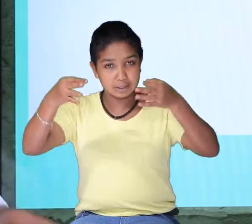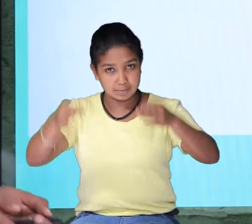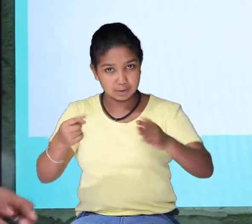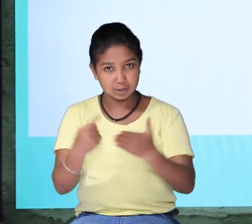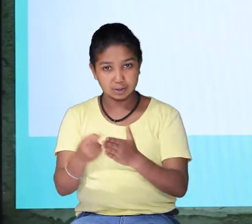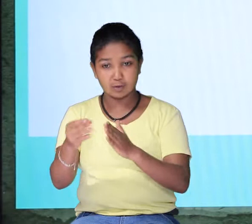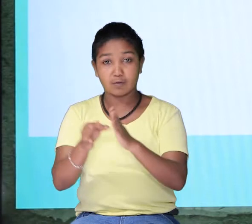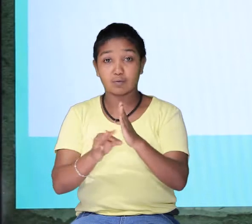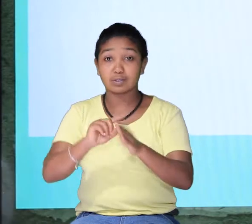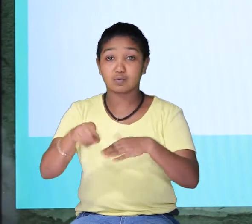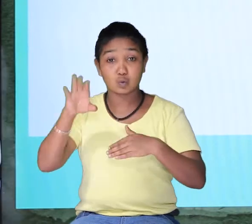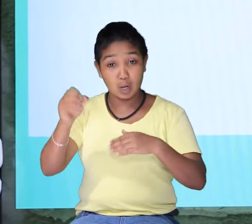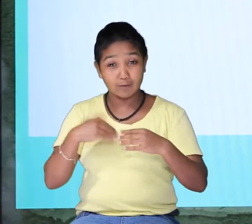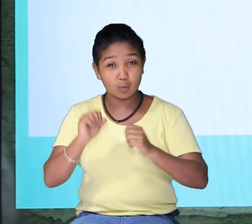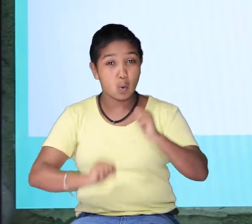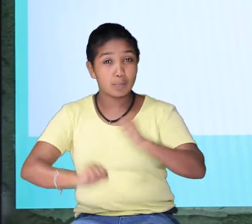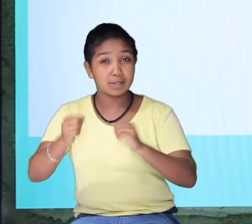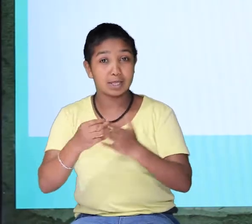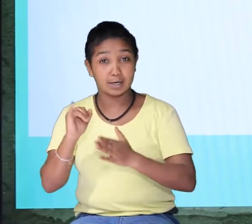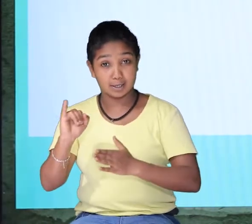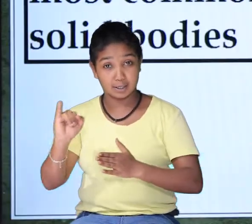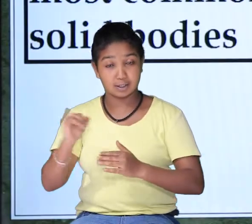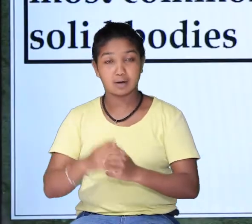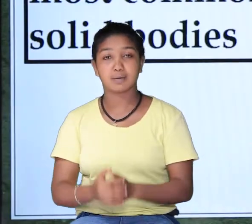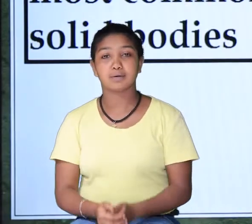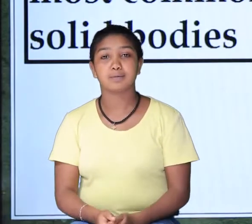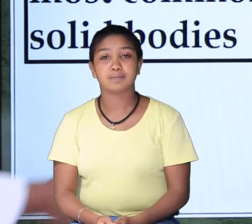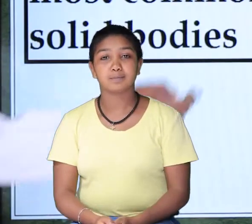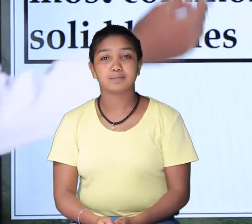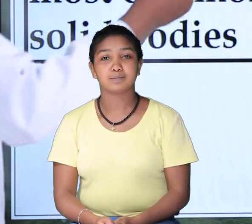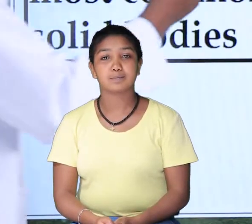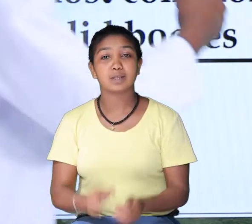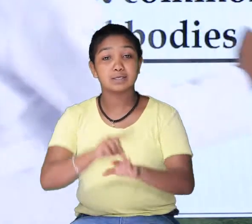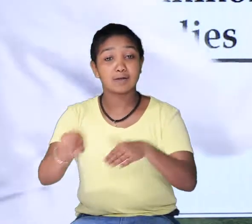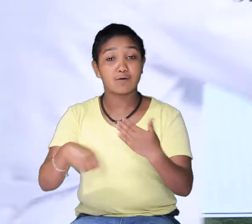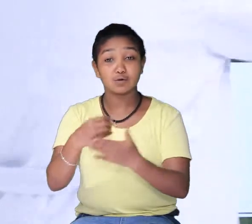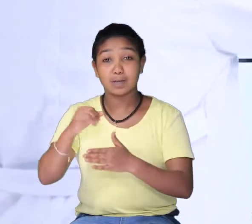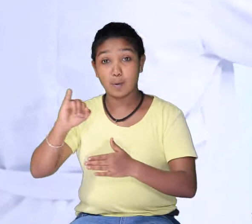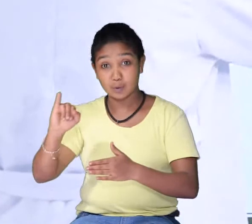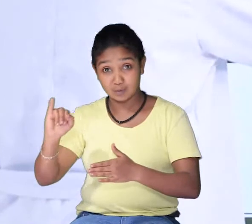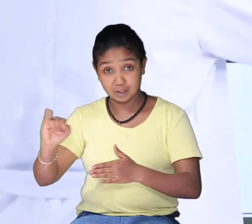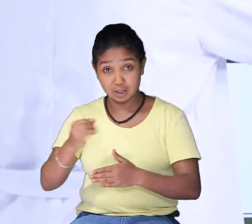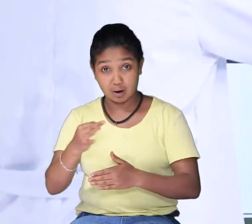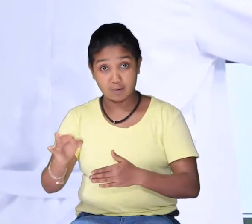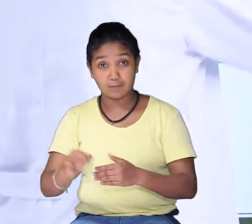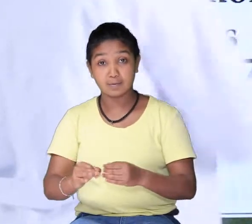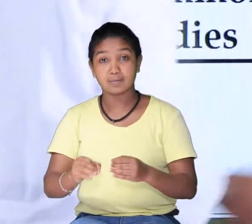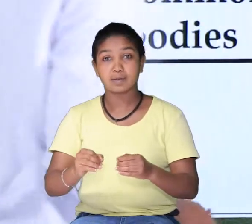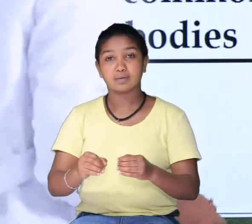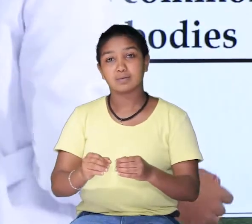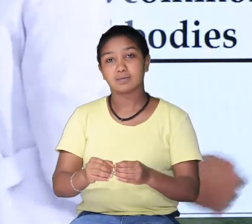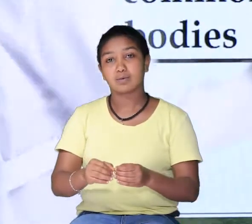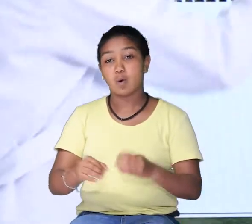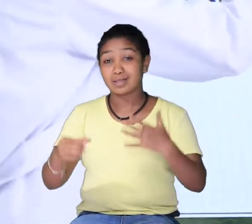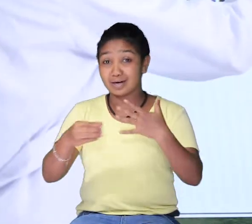this equation. So we should have to compare their moment of inertia. Therefore, the moment of inertia of the hoop